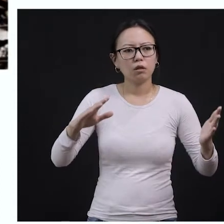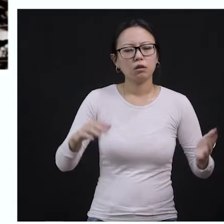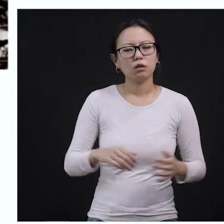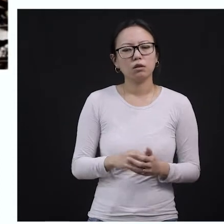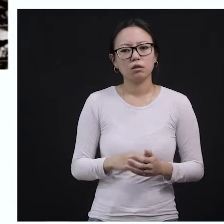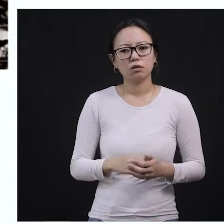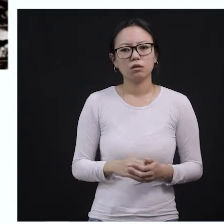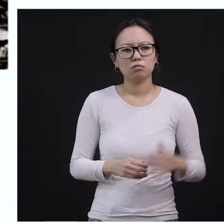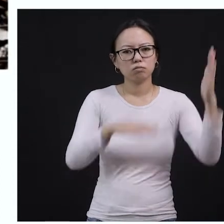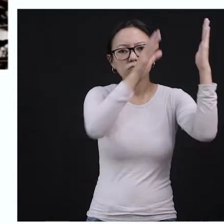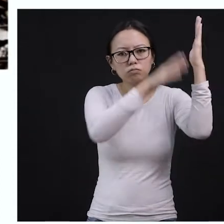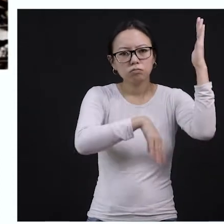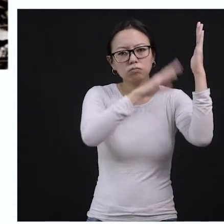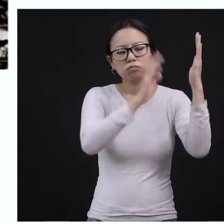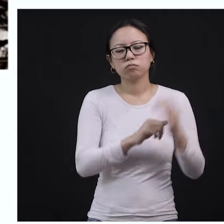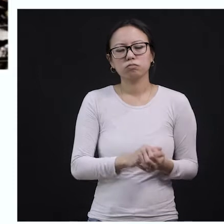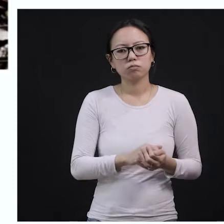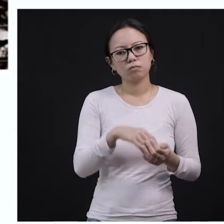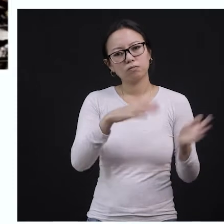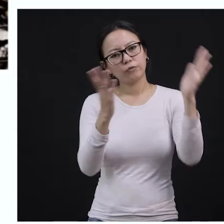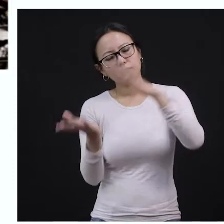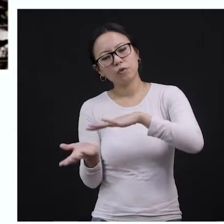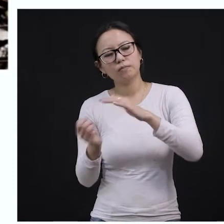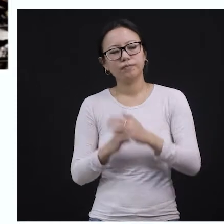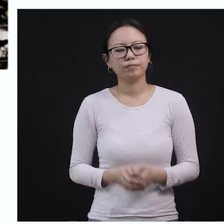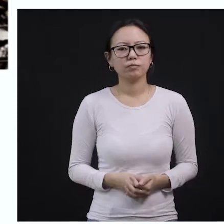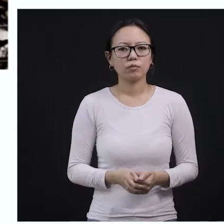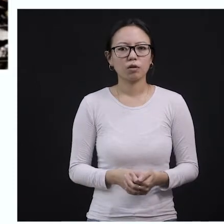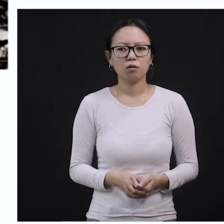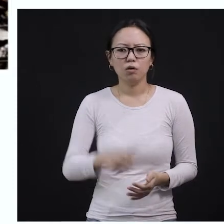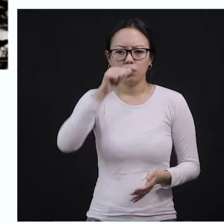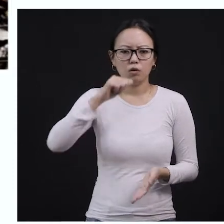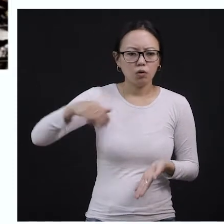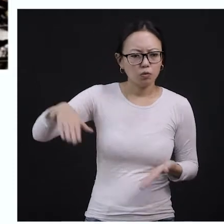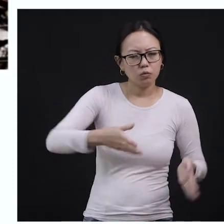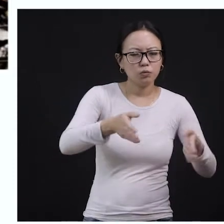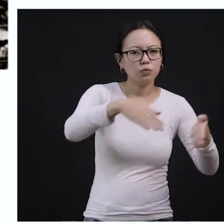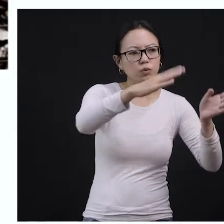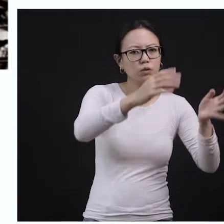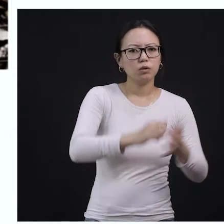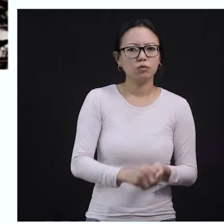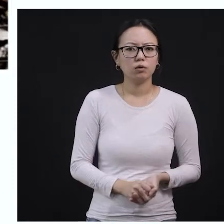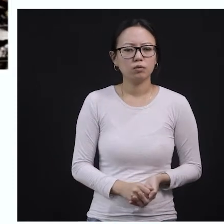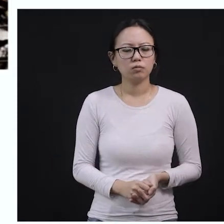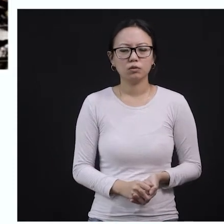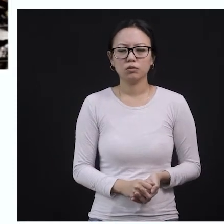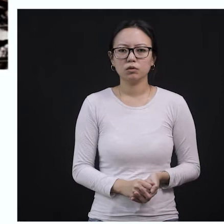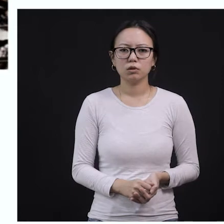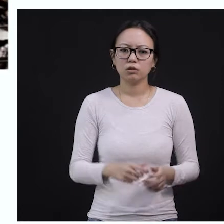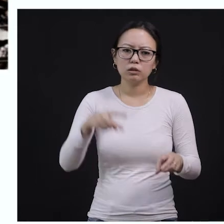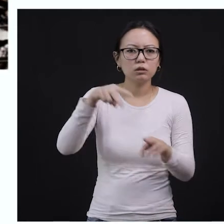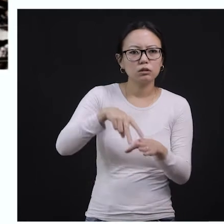the houses, and because of the earthquake, the rivers, all right, they causes